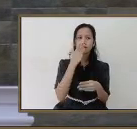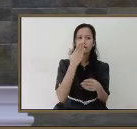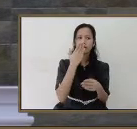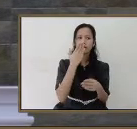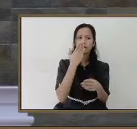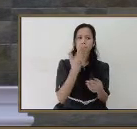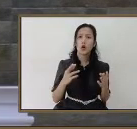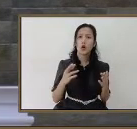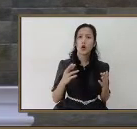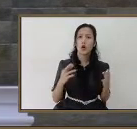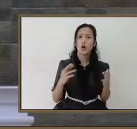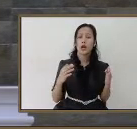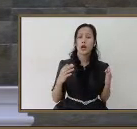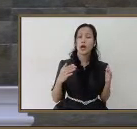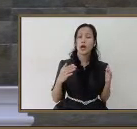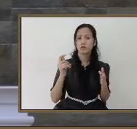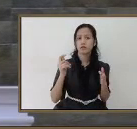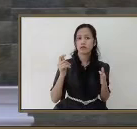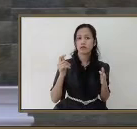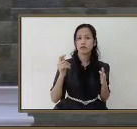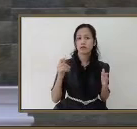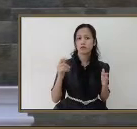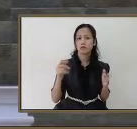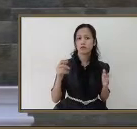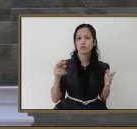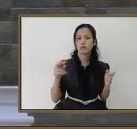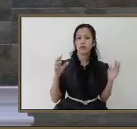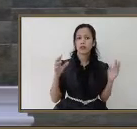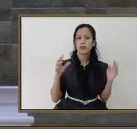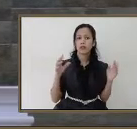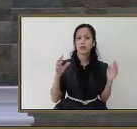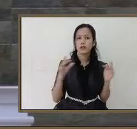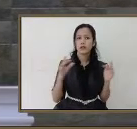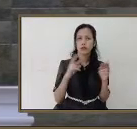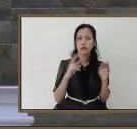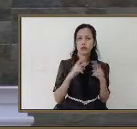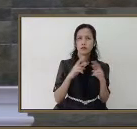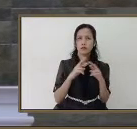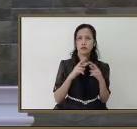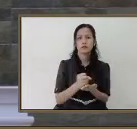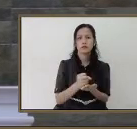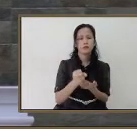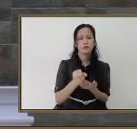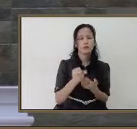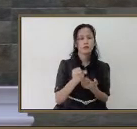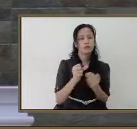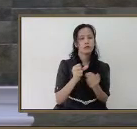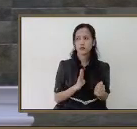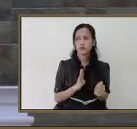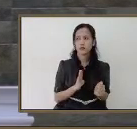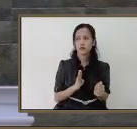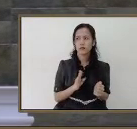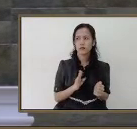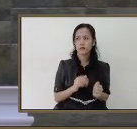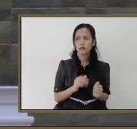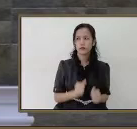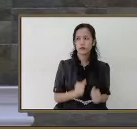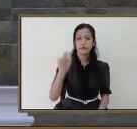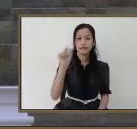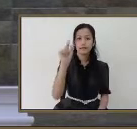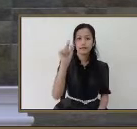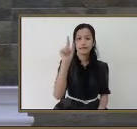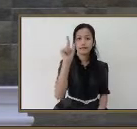of your fathers, the Lord God of your fathers, and do His pleasure. And separate yourselves from the people of